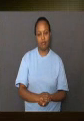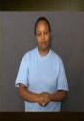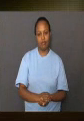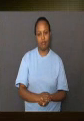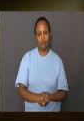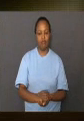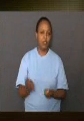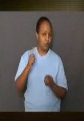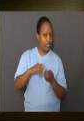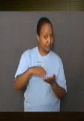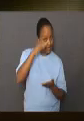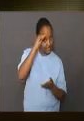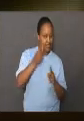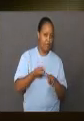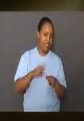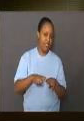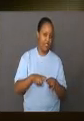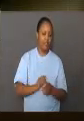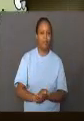Let's get back to our lesson.